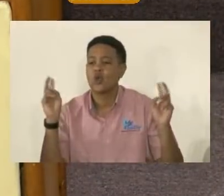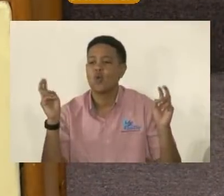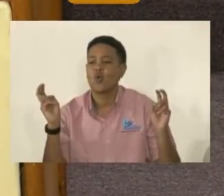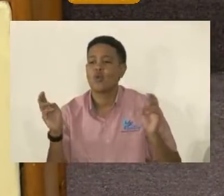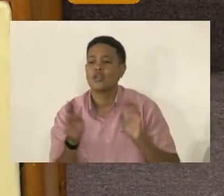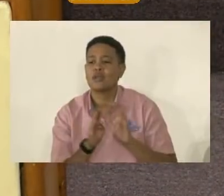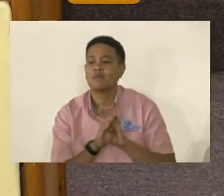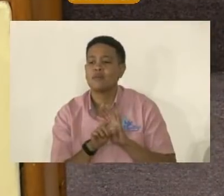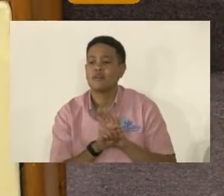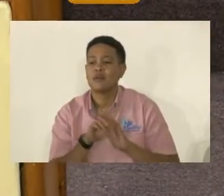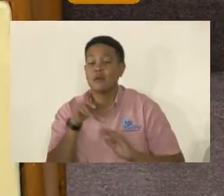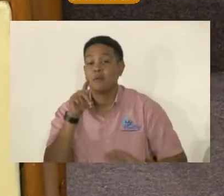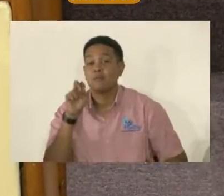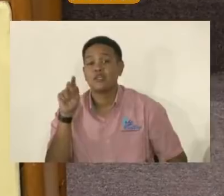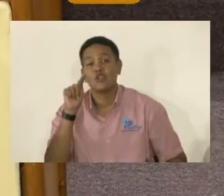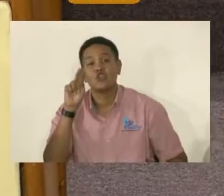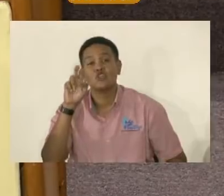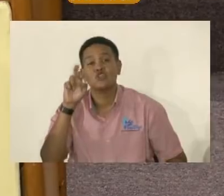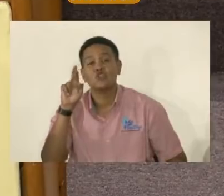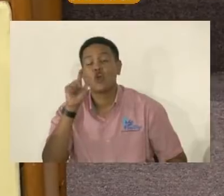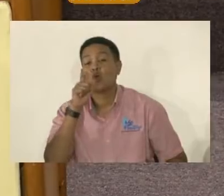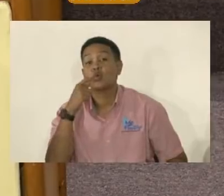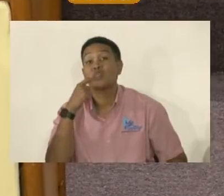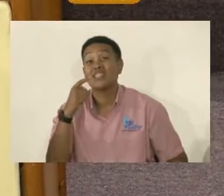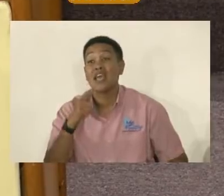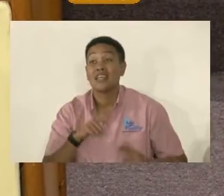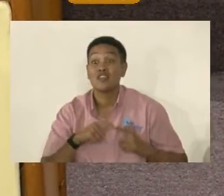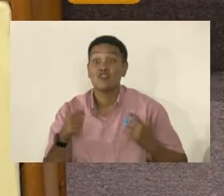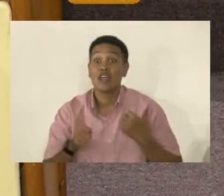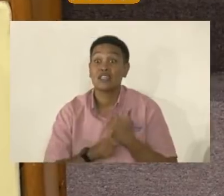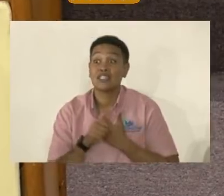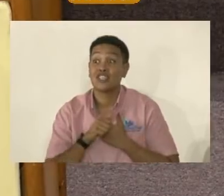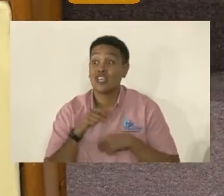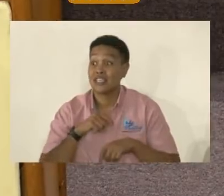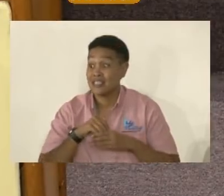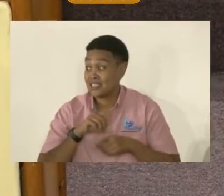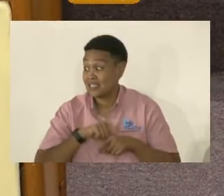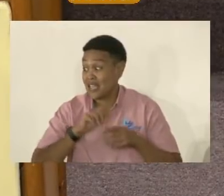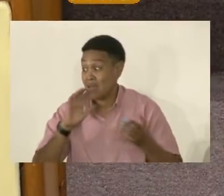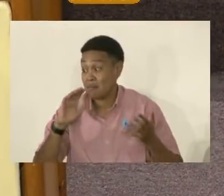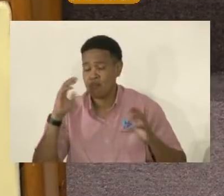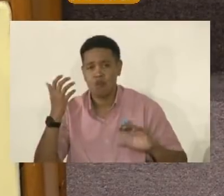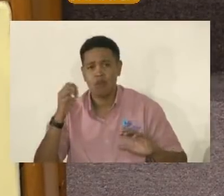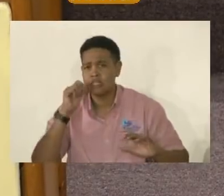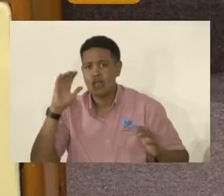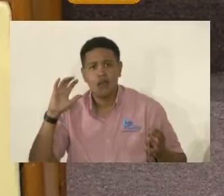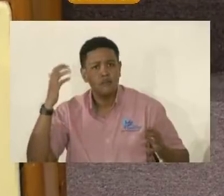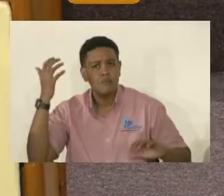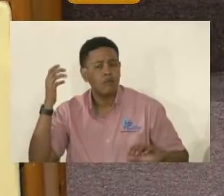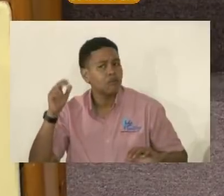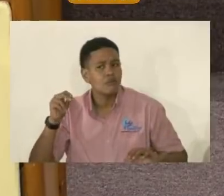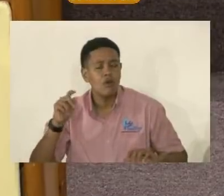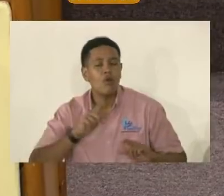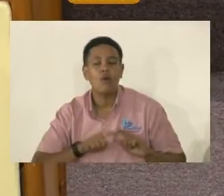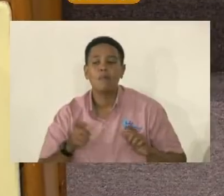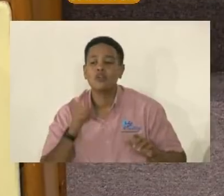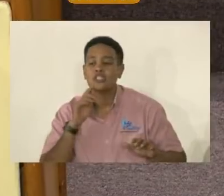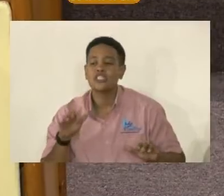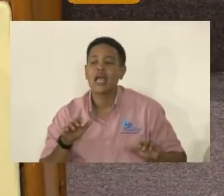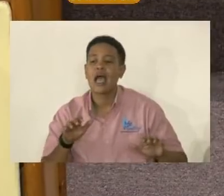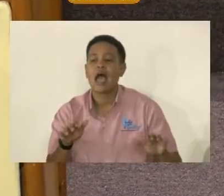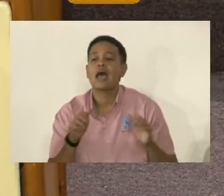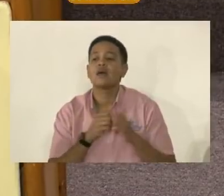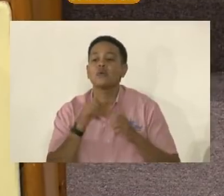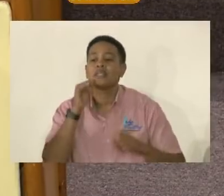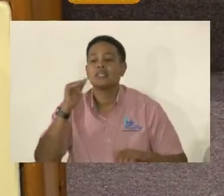of Peter Drucker, who said, "The greatest danger in times of turbulence is not the turbulence, it is to act with